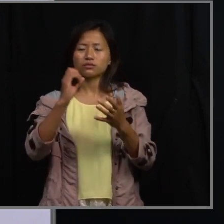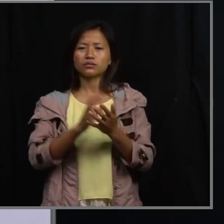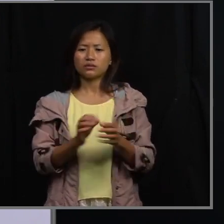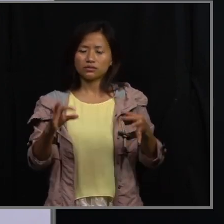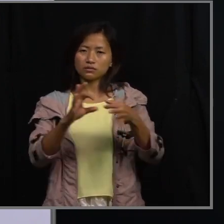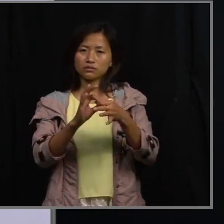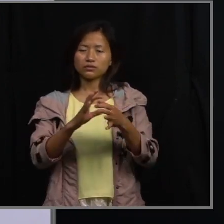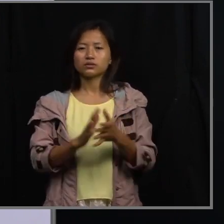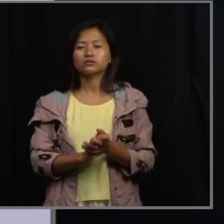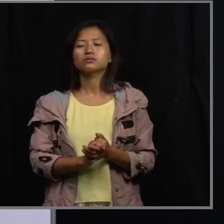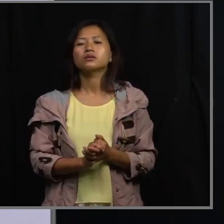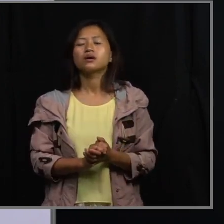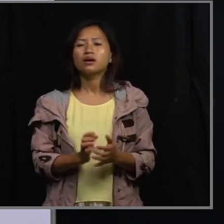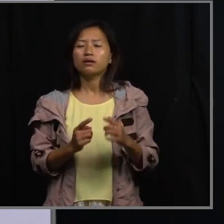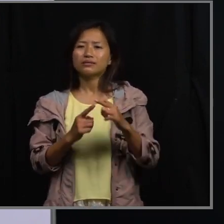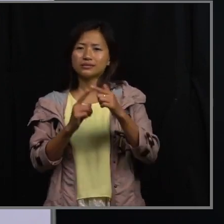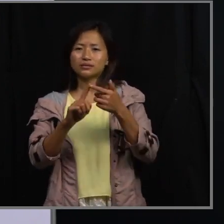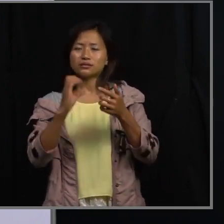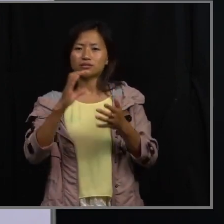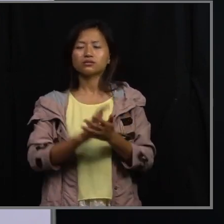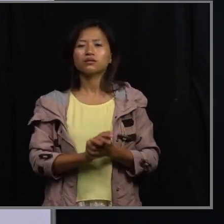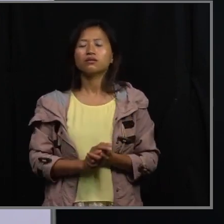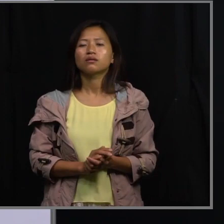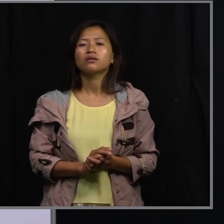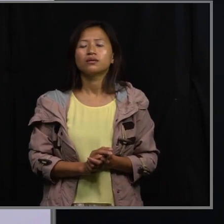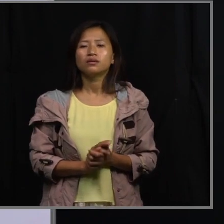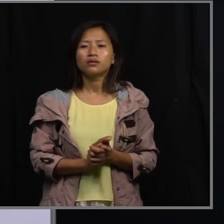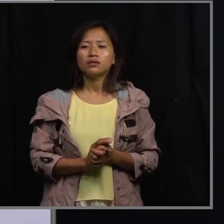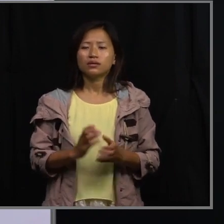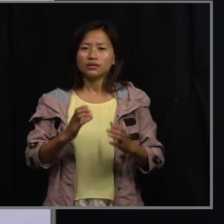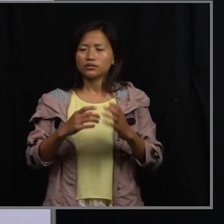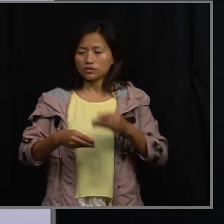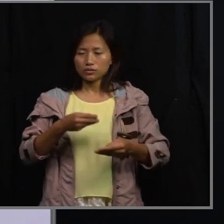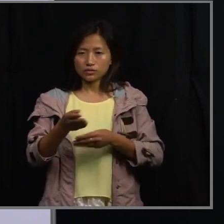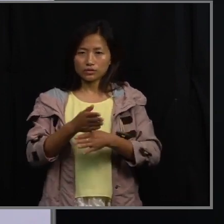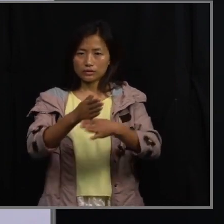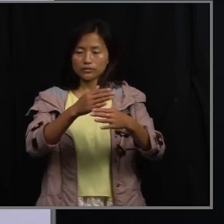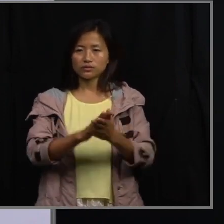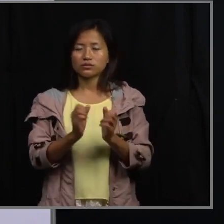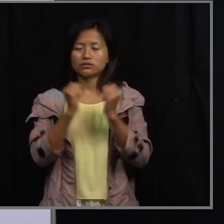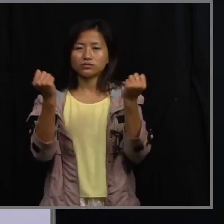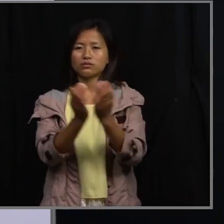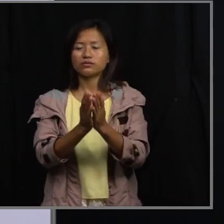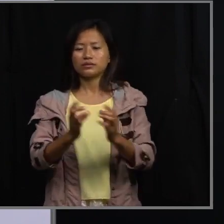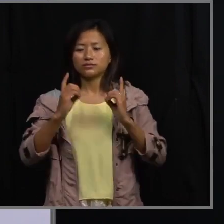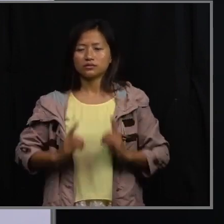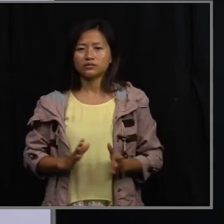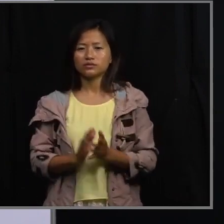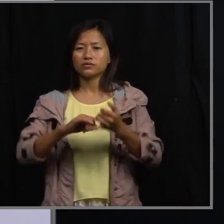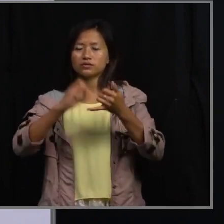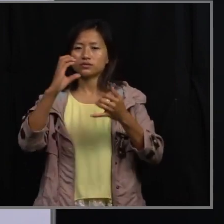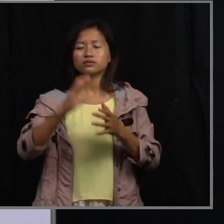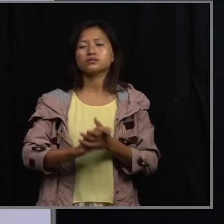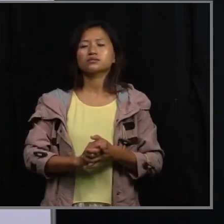relation of physics in with technology, whether this is the contribution of physics in the society, in the other discipline of sciences,